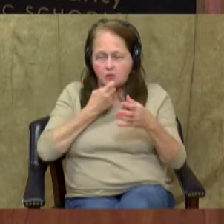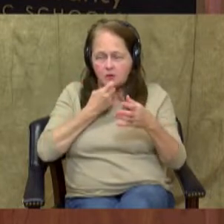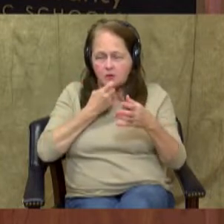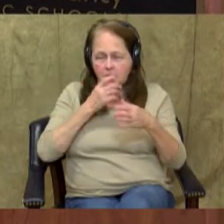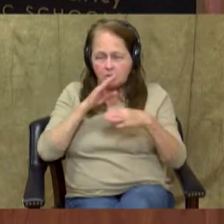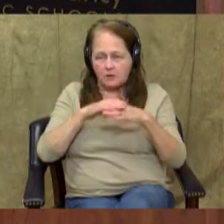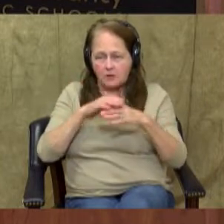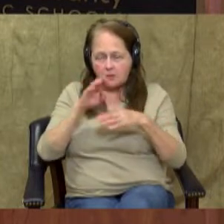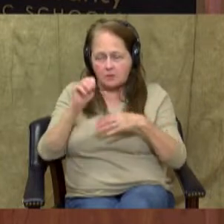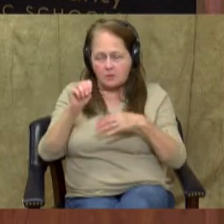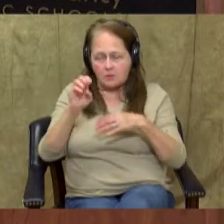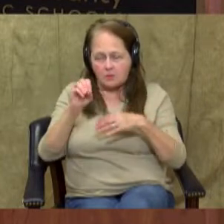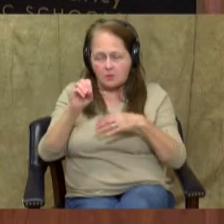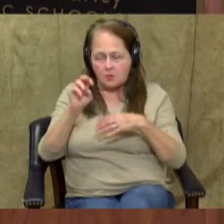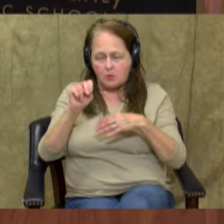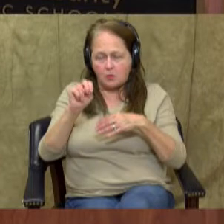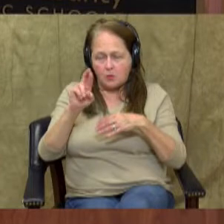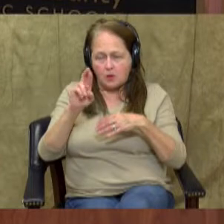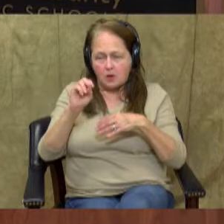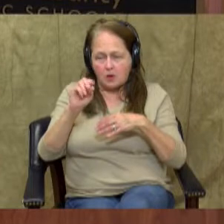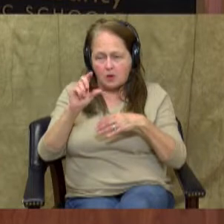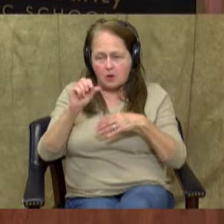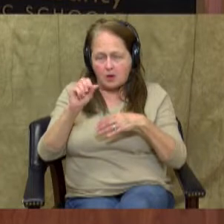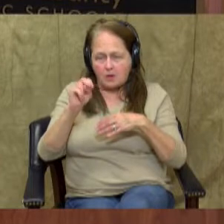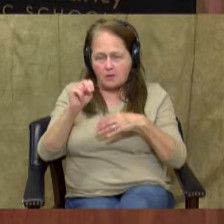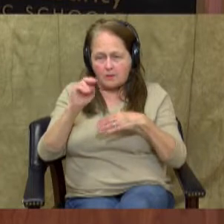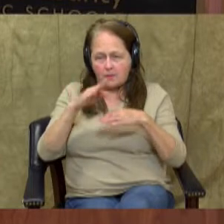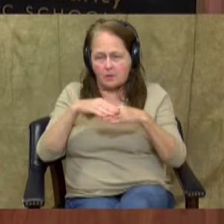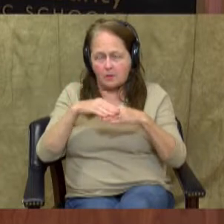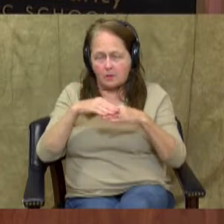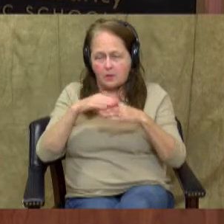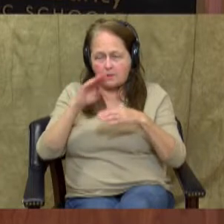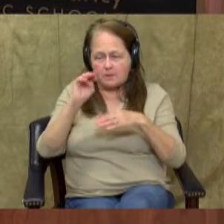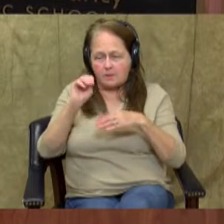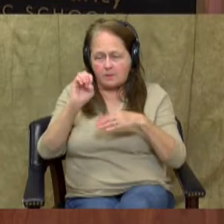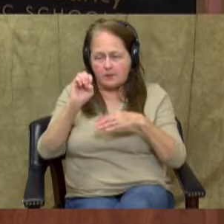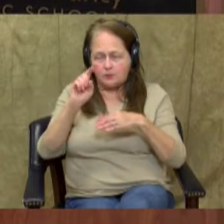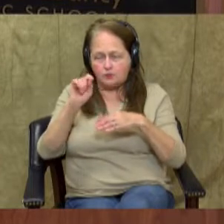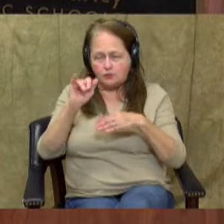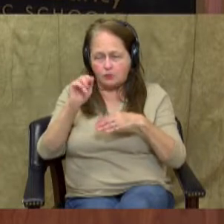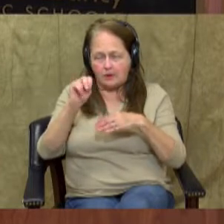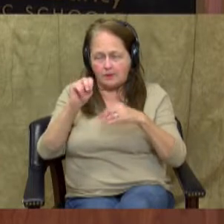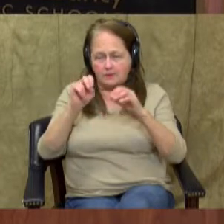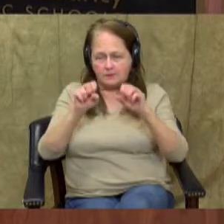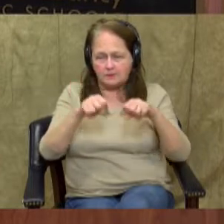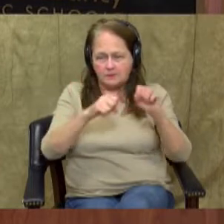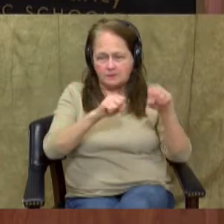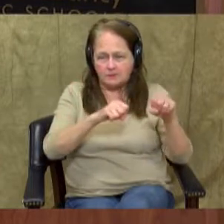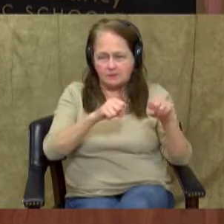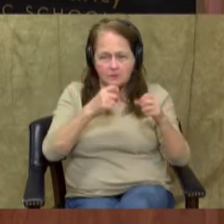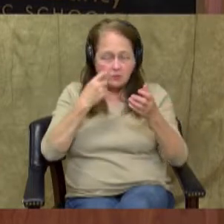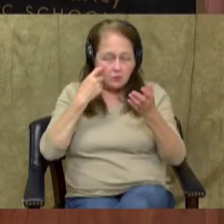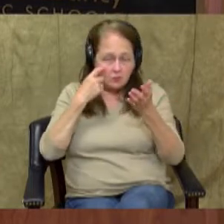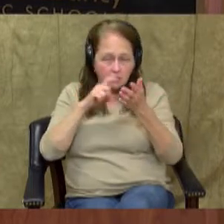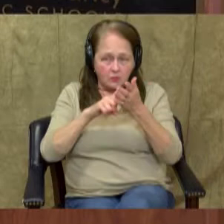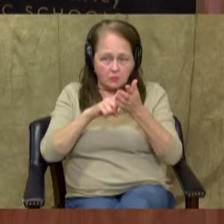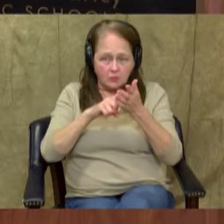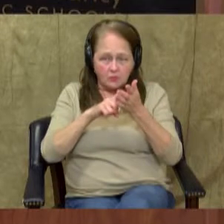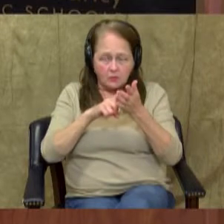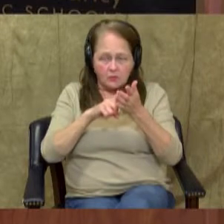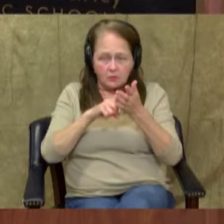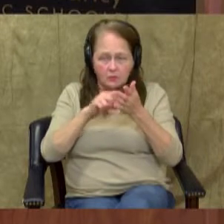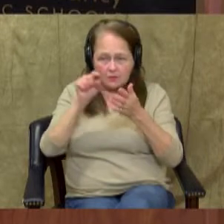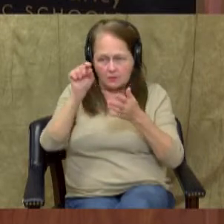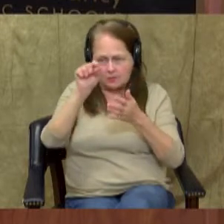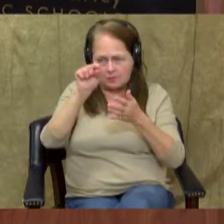the Moroccan and Algerian coast on the Mediterranean Sea. You also should probably notice this little